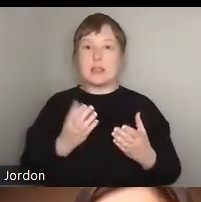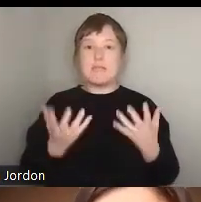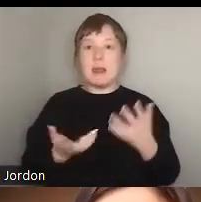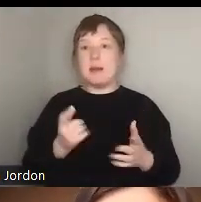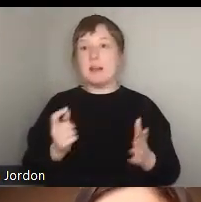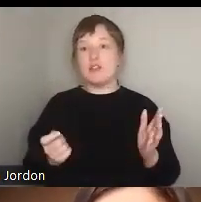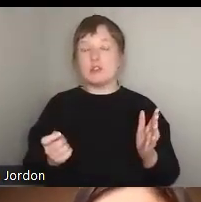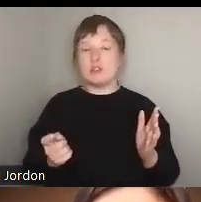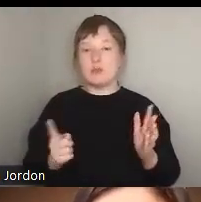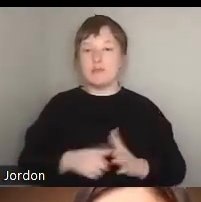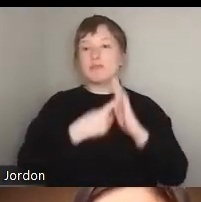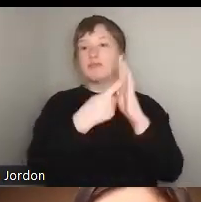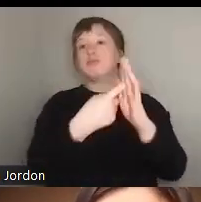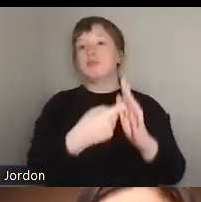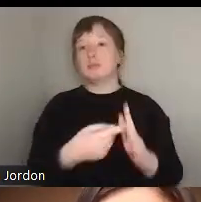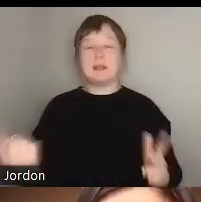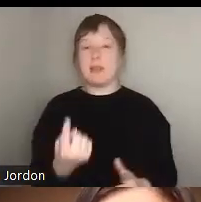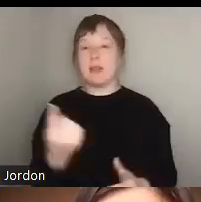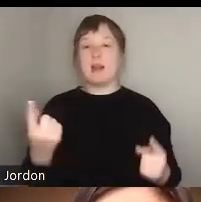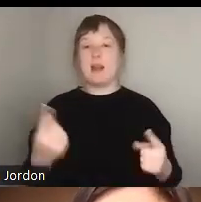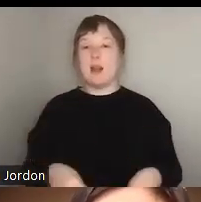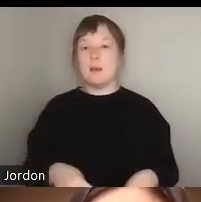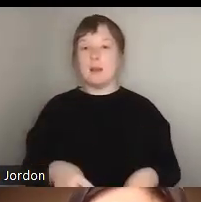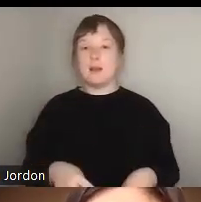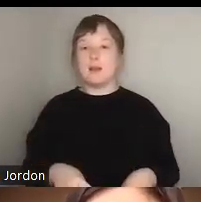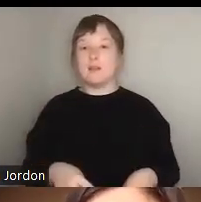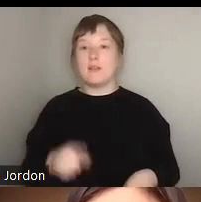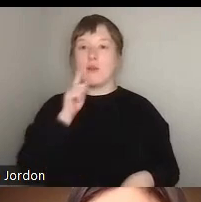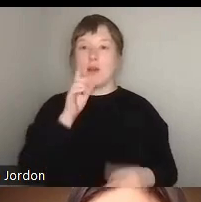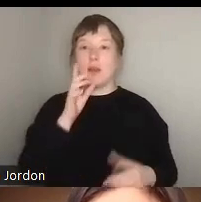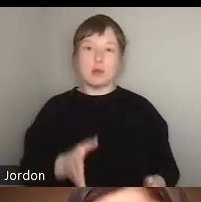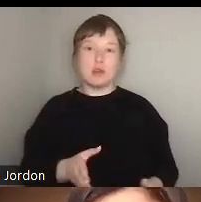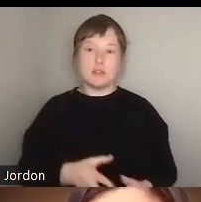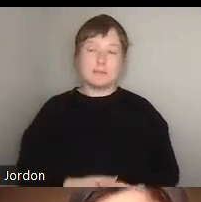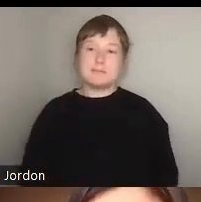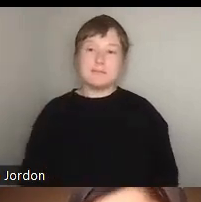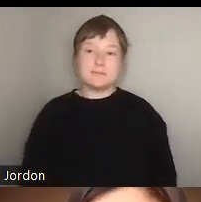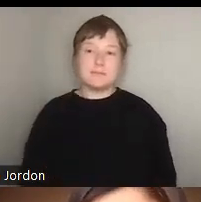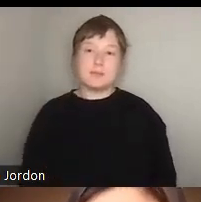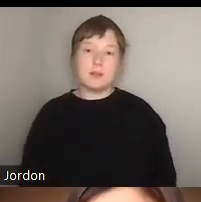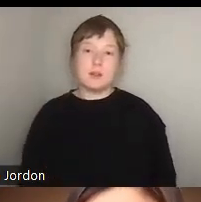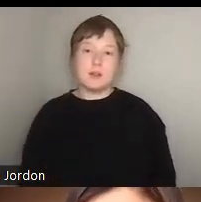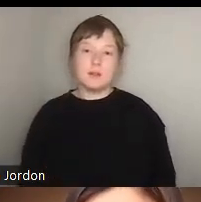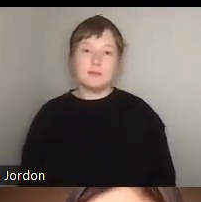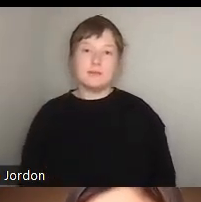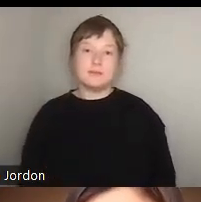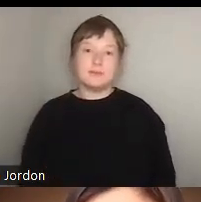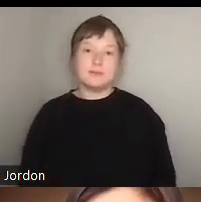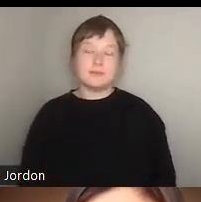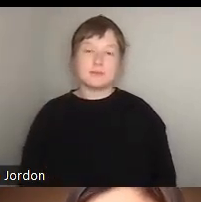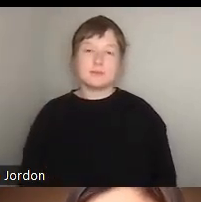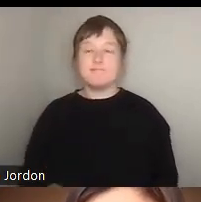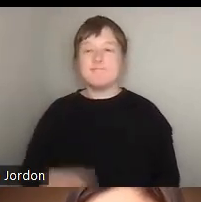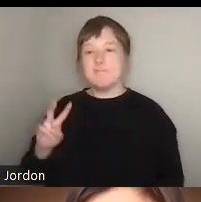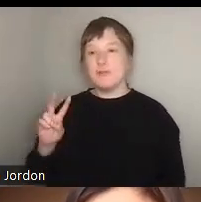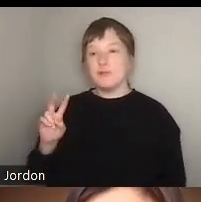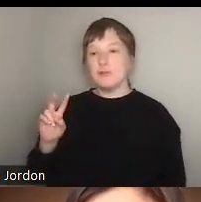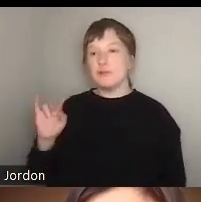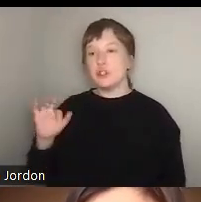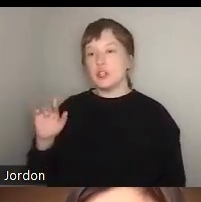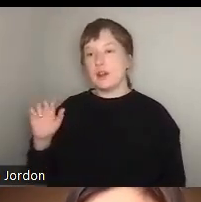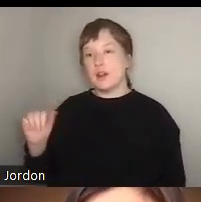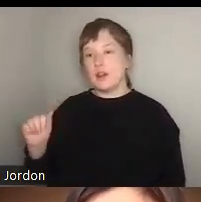spark something to happen for the person. Yeah, we are trying to get her.